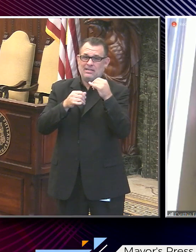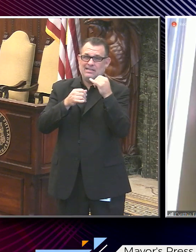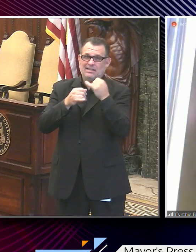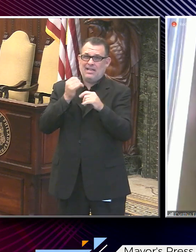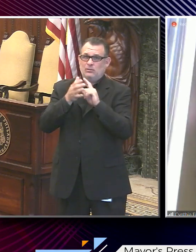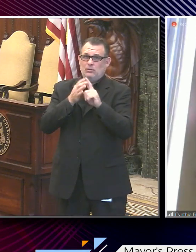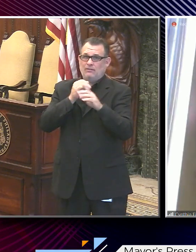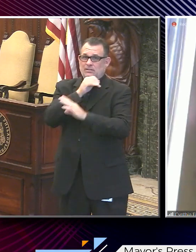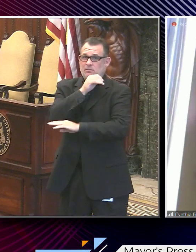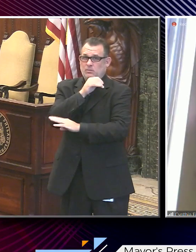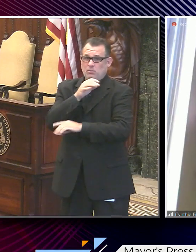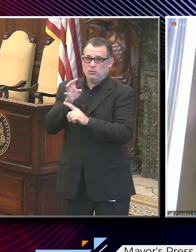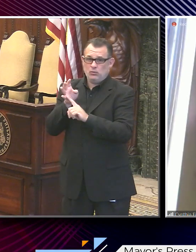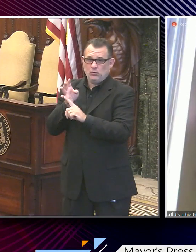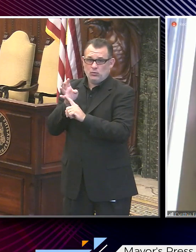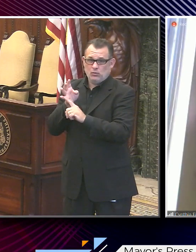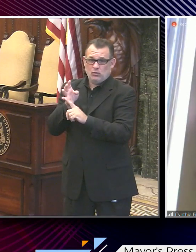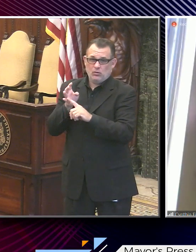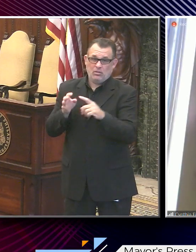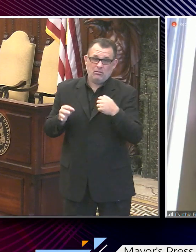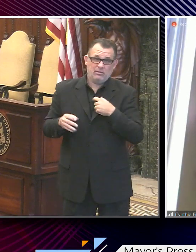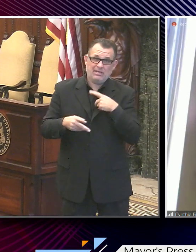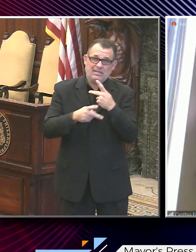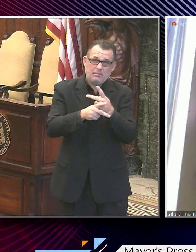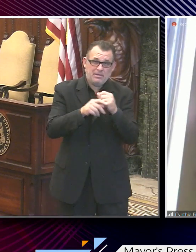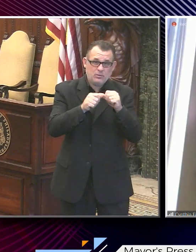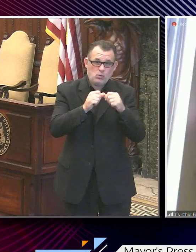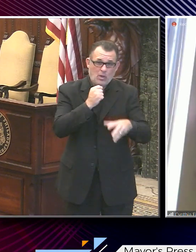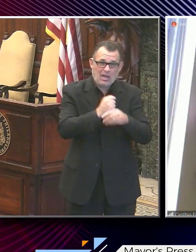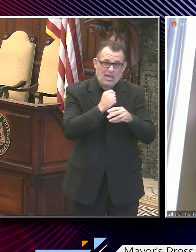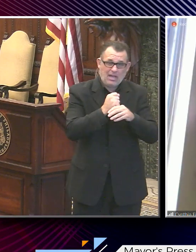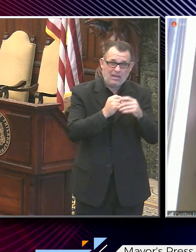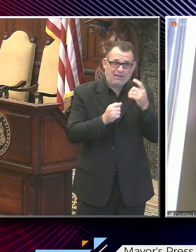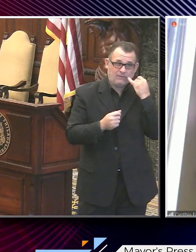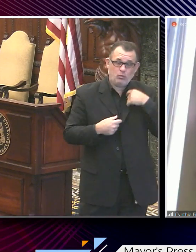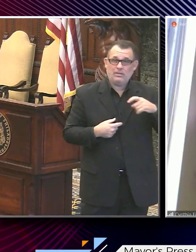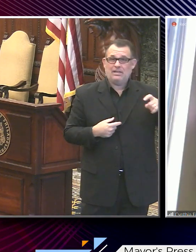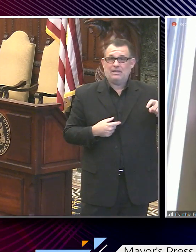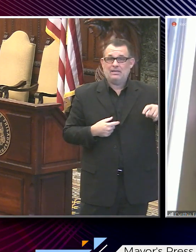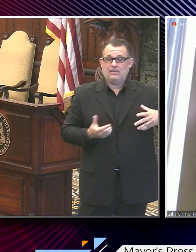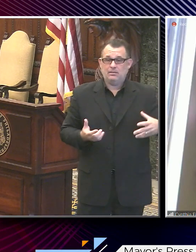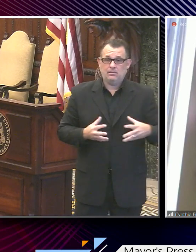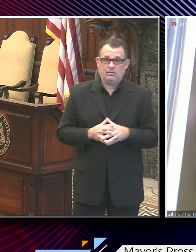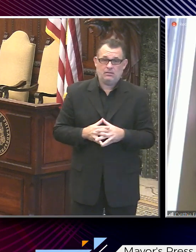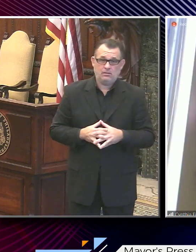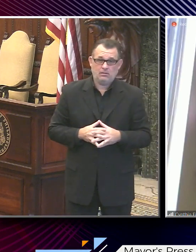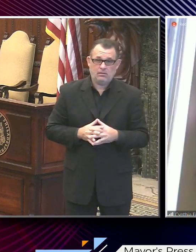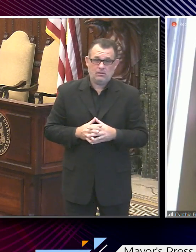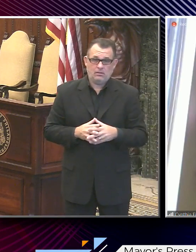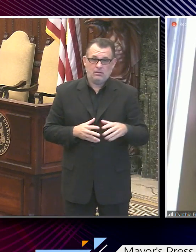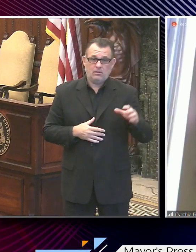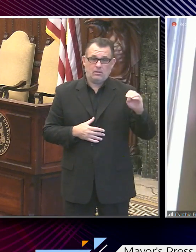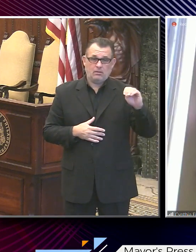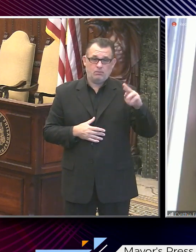more sites, we're preparing those conversations as well. But Mark can give an update about where we are in terms of Philly